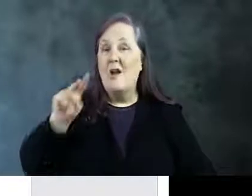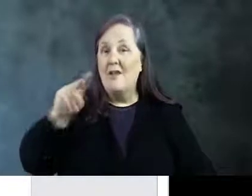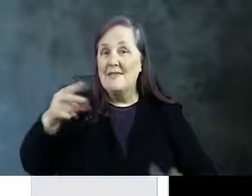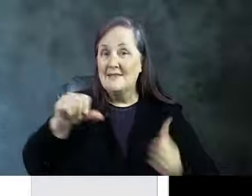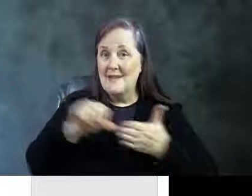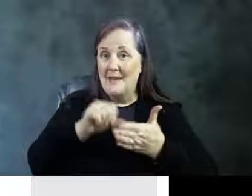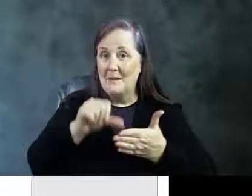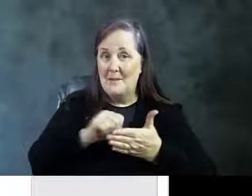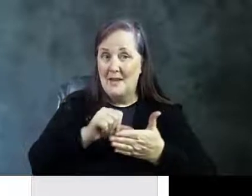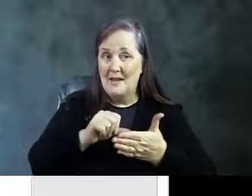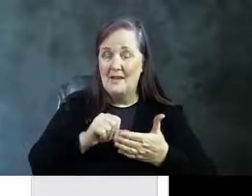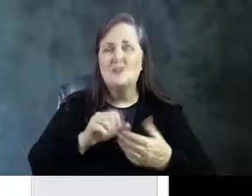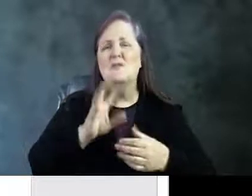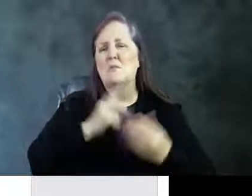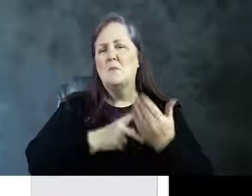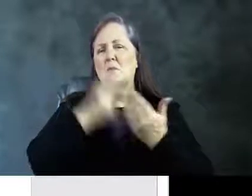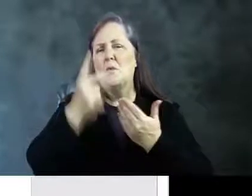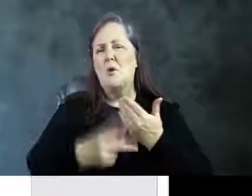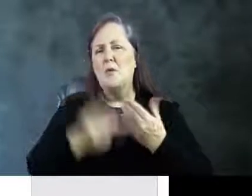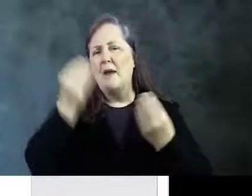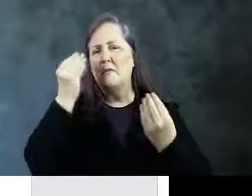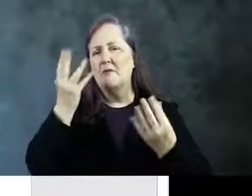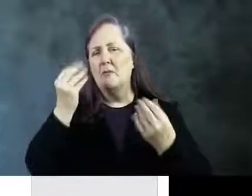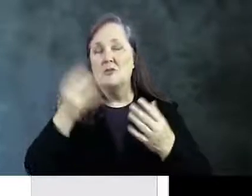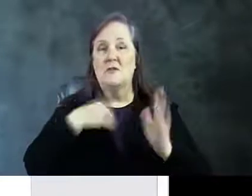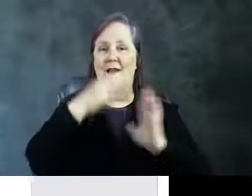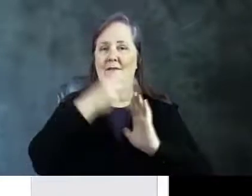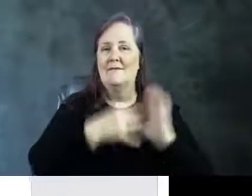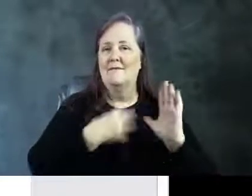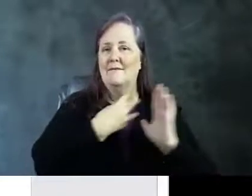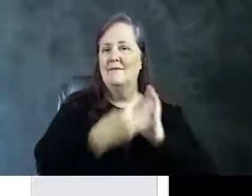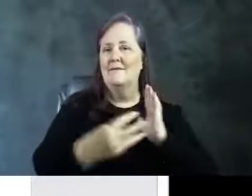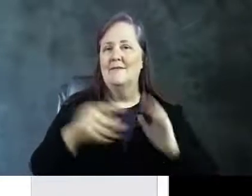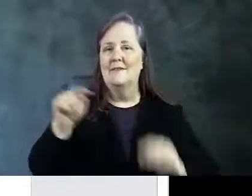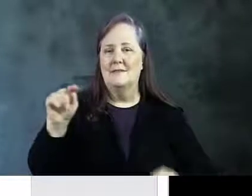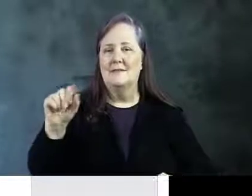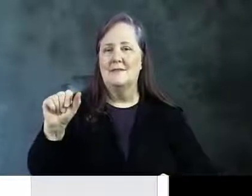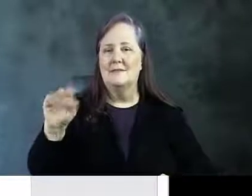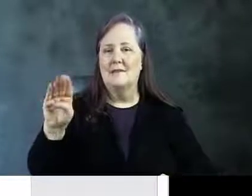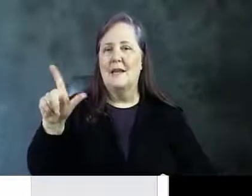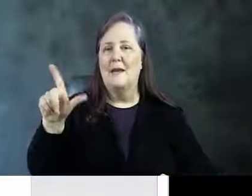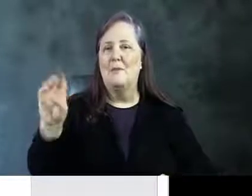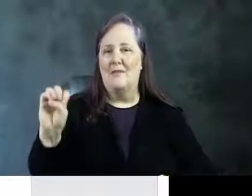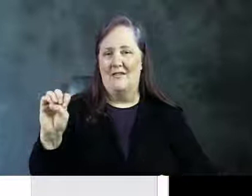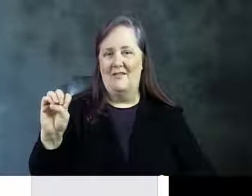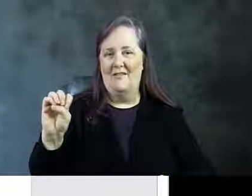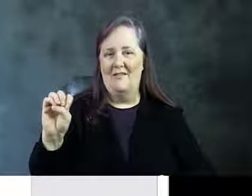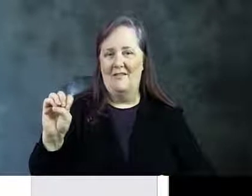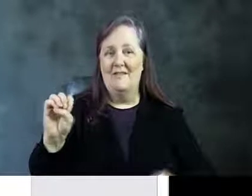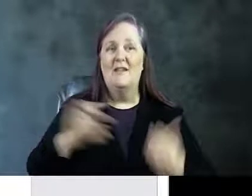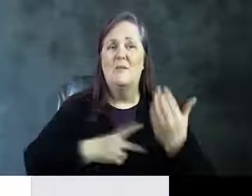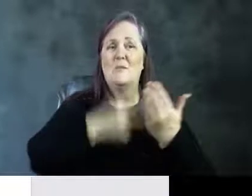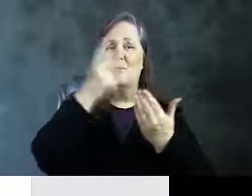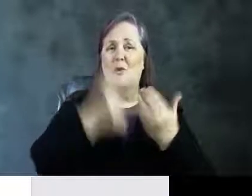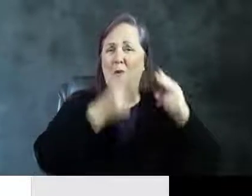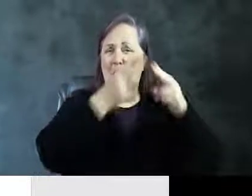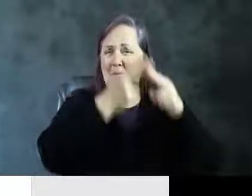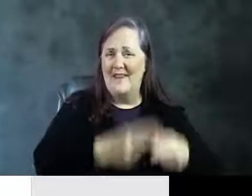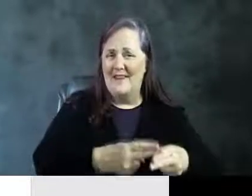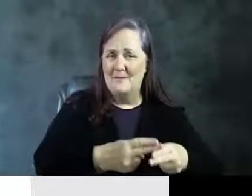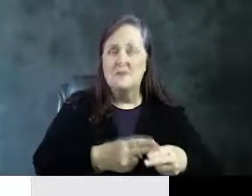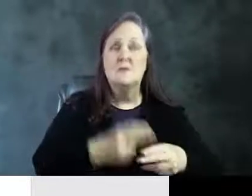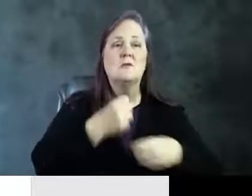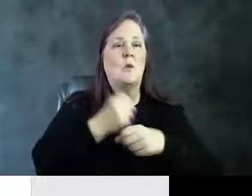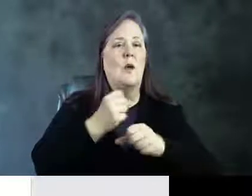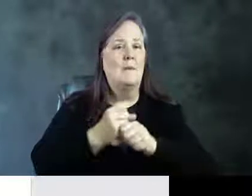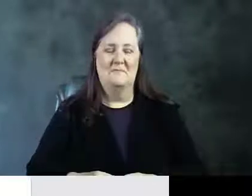about our programs, and you'll see that I have a table here where I list our programs out. I'm going to go ahead and create a list right under